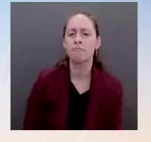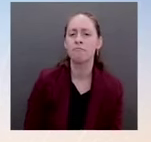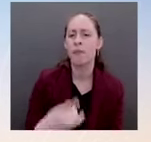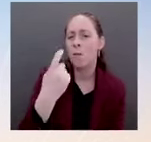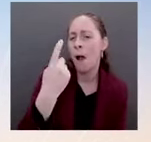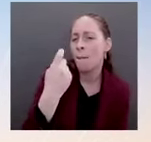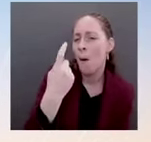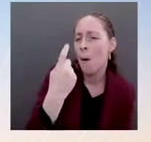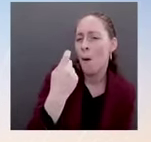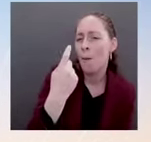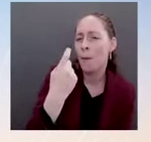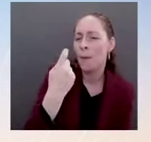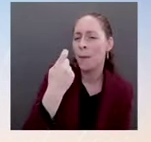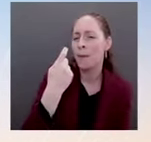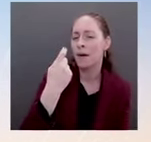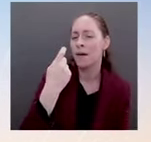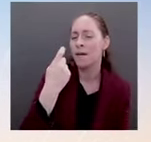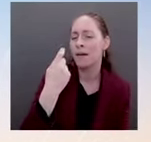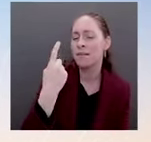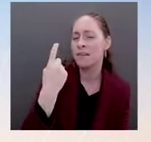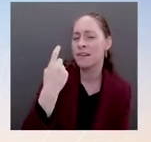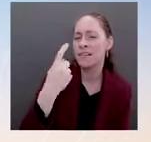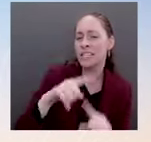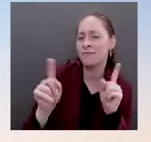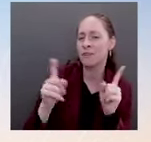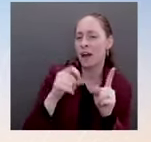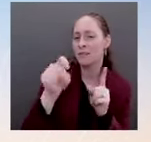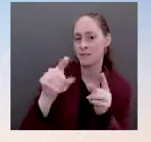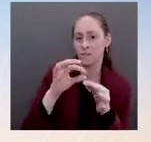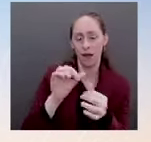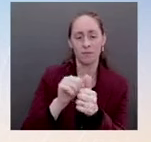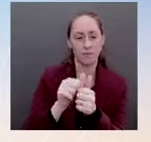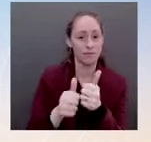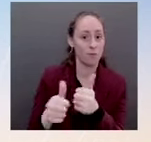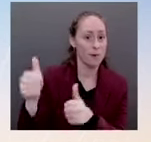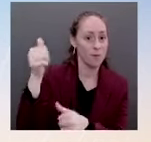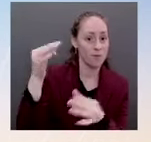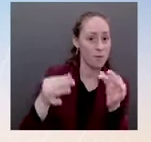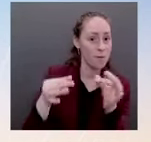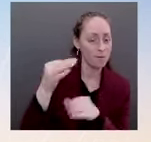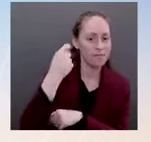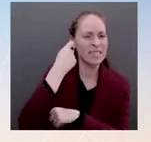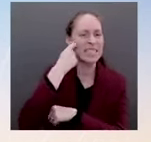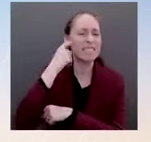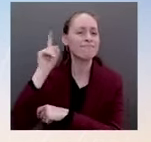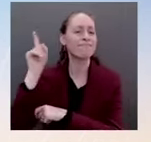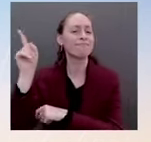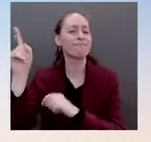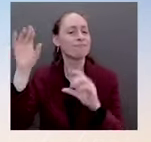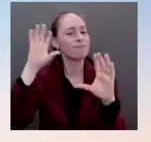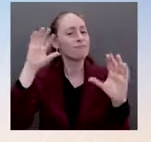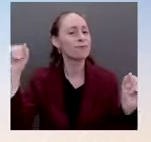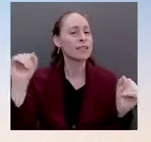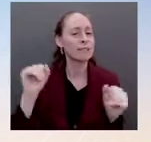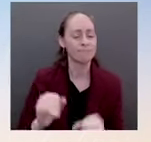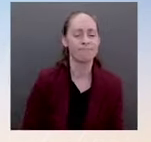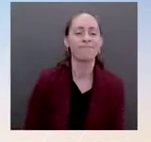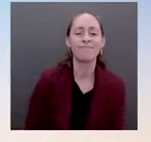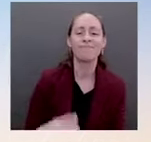the president said the other day that he was considering about four nominees, did he mean